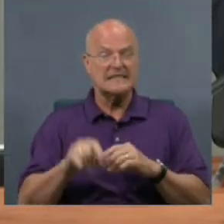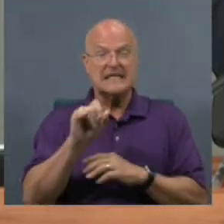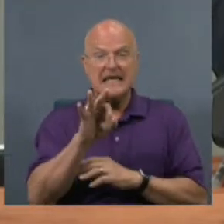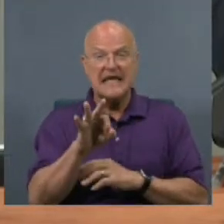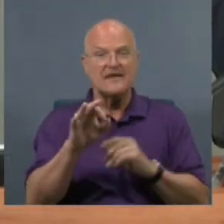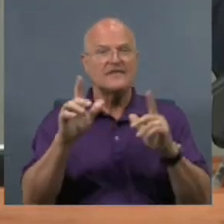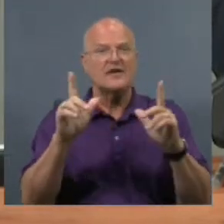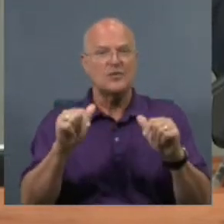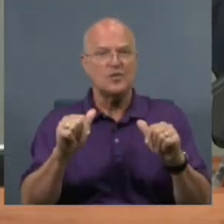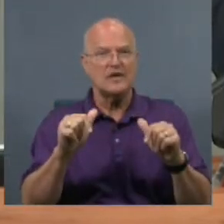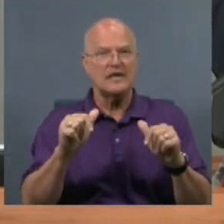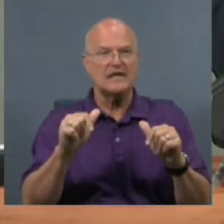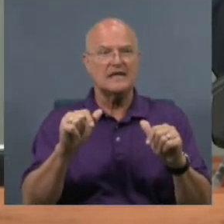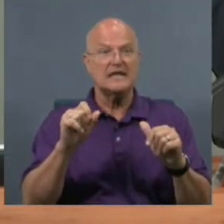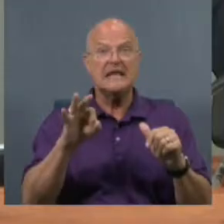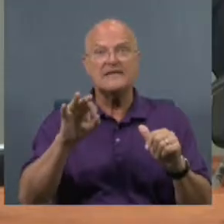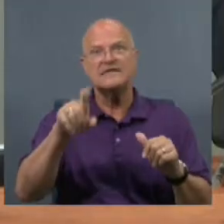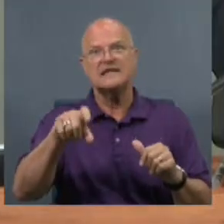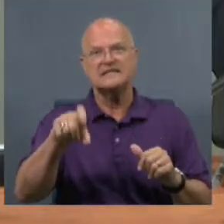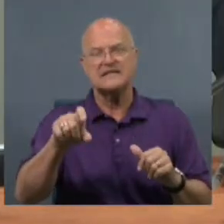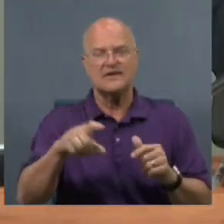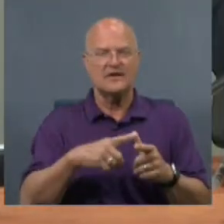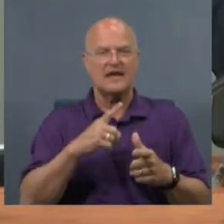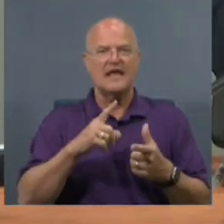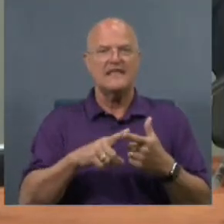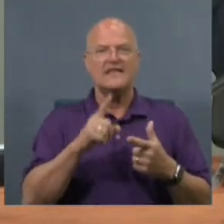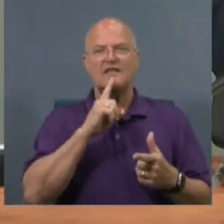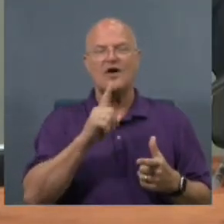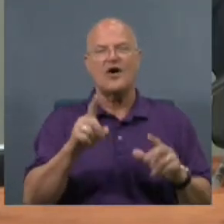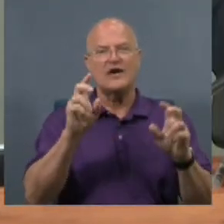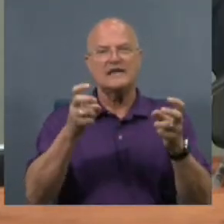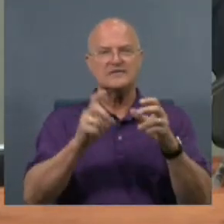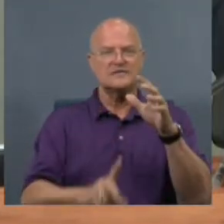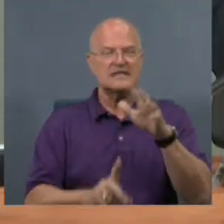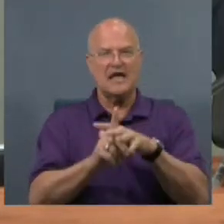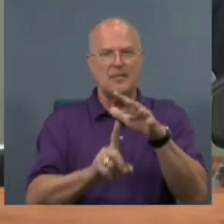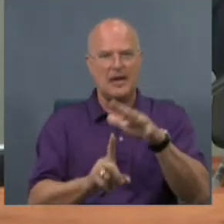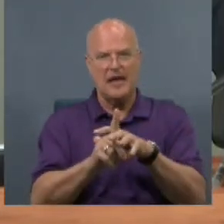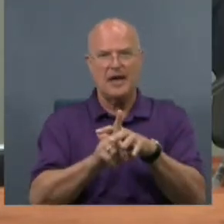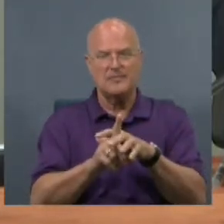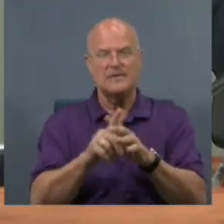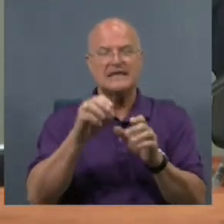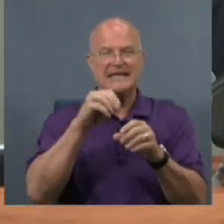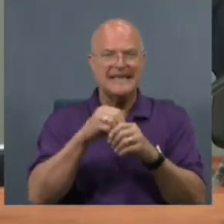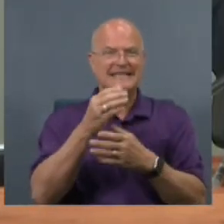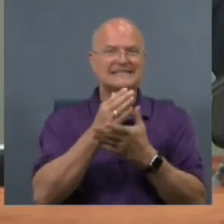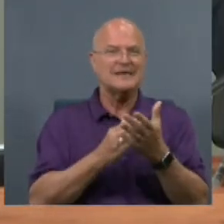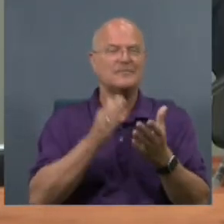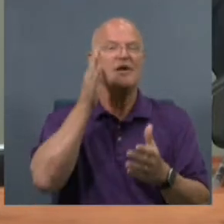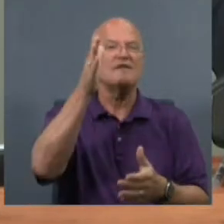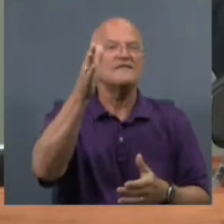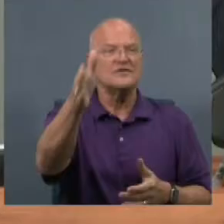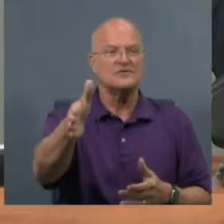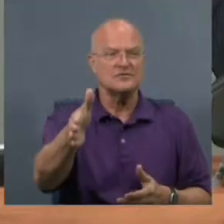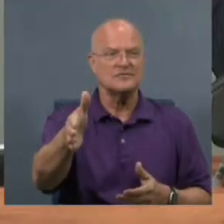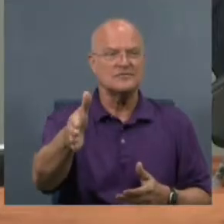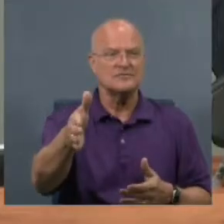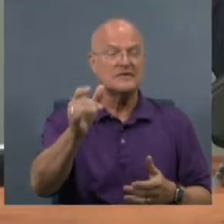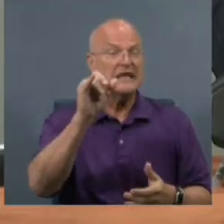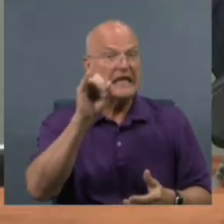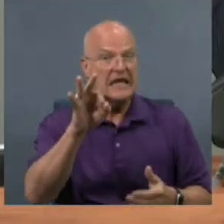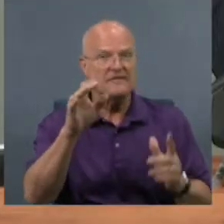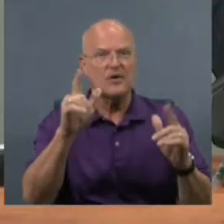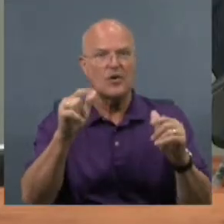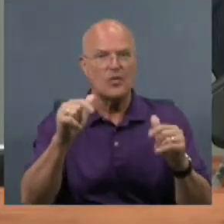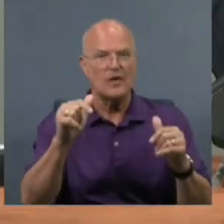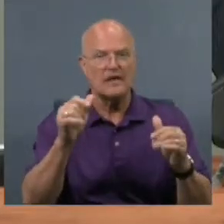and when or if necessary, there are issues that come about in some part of the future, if or